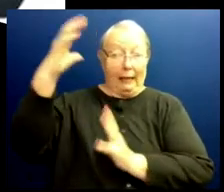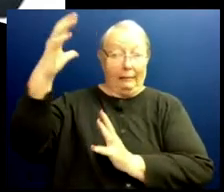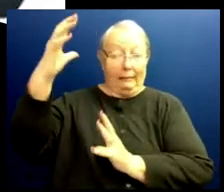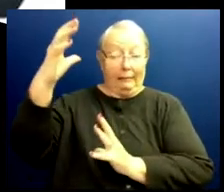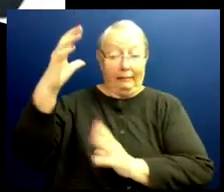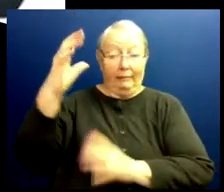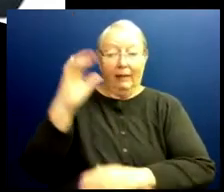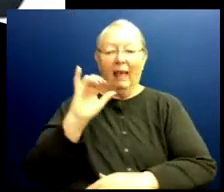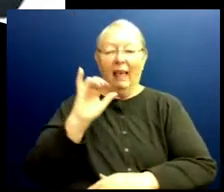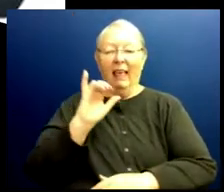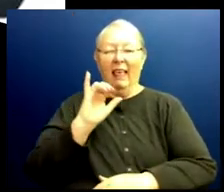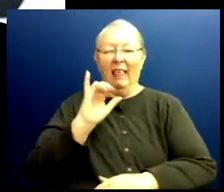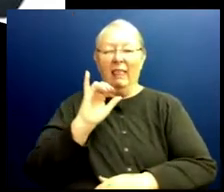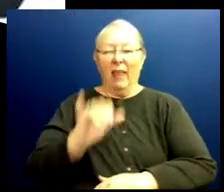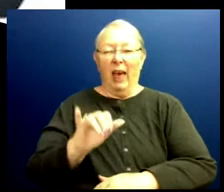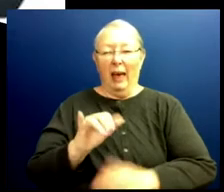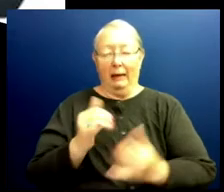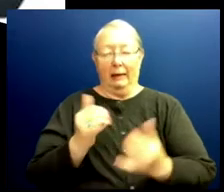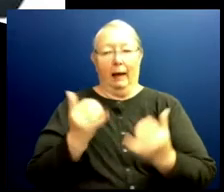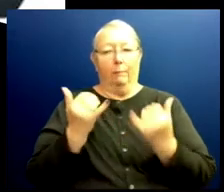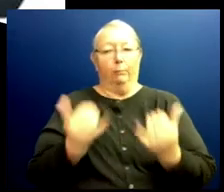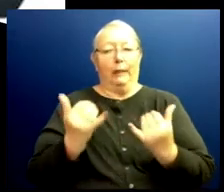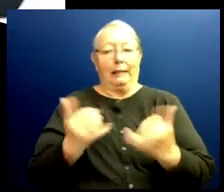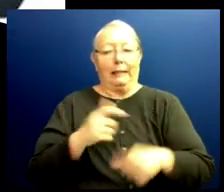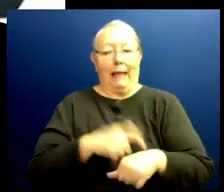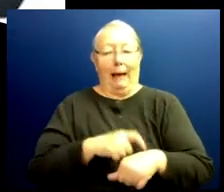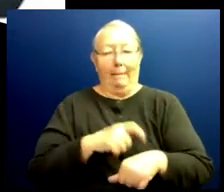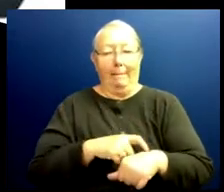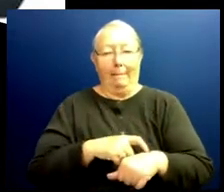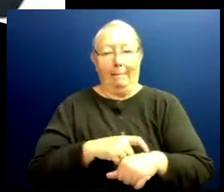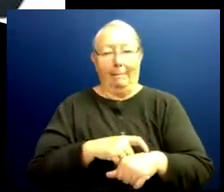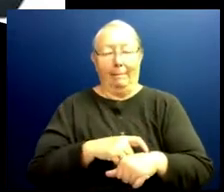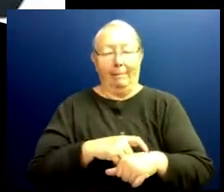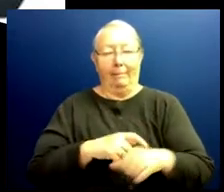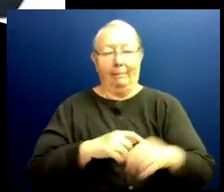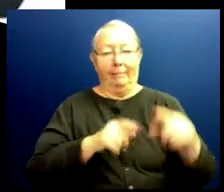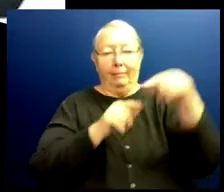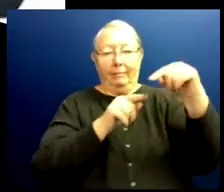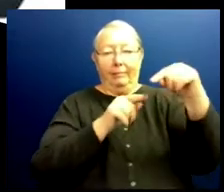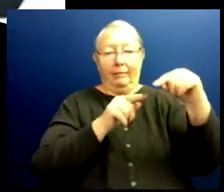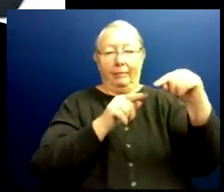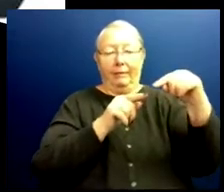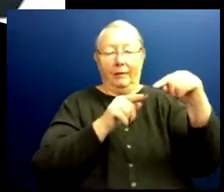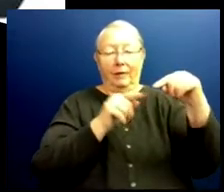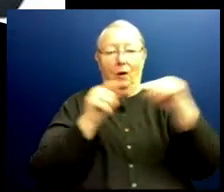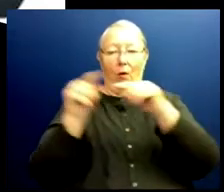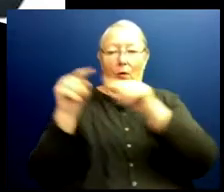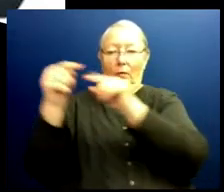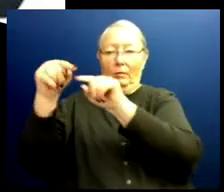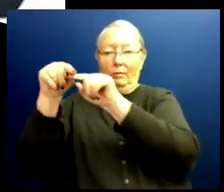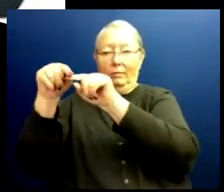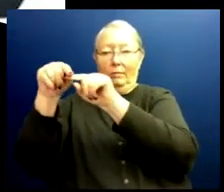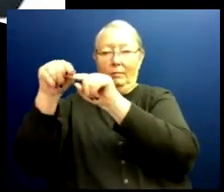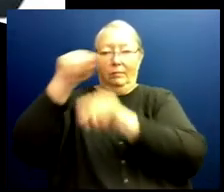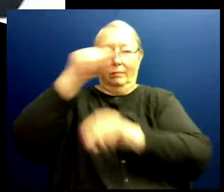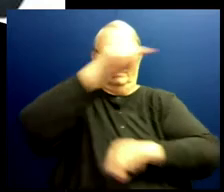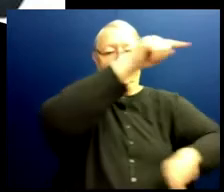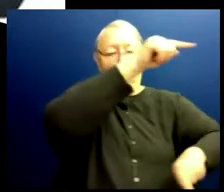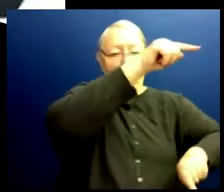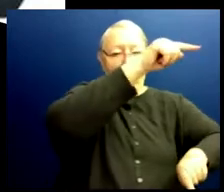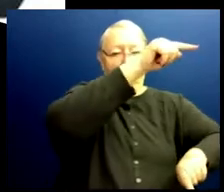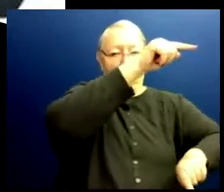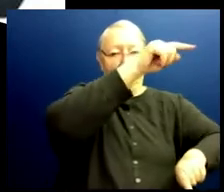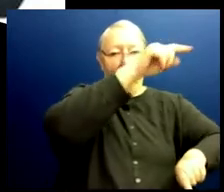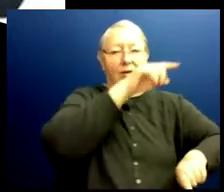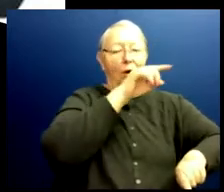I'll call the present time, where time is evolving from the beginning, left to right.